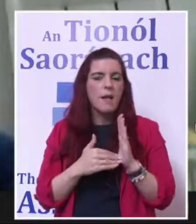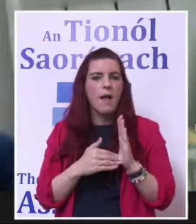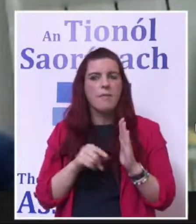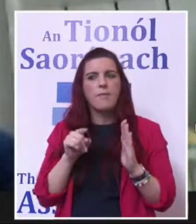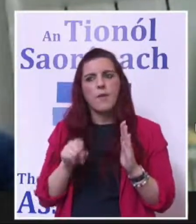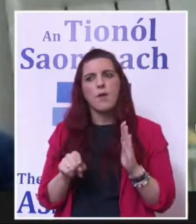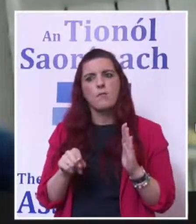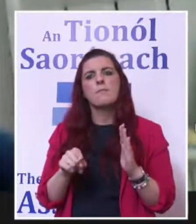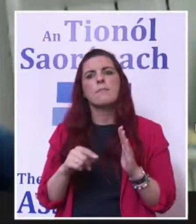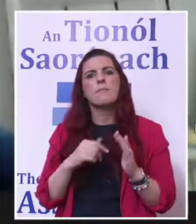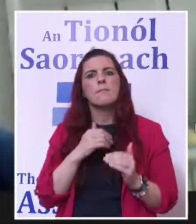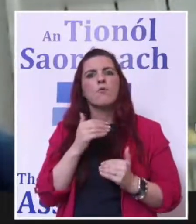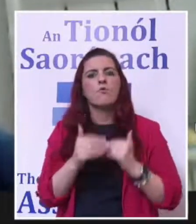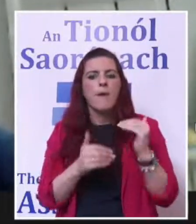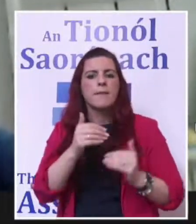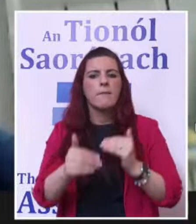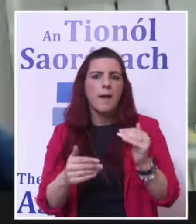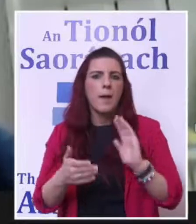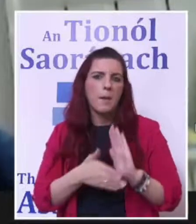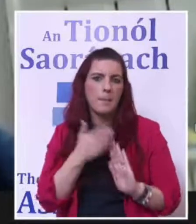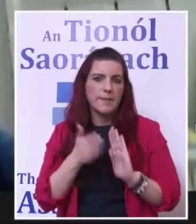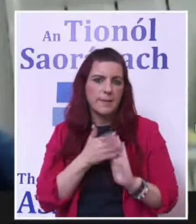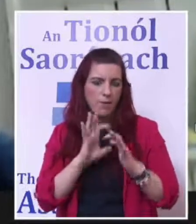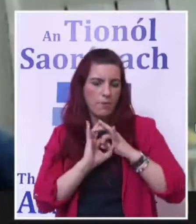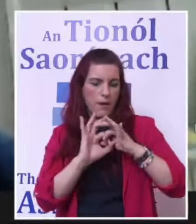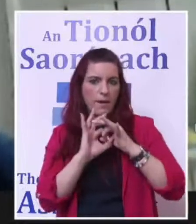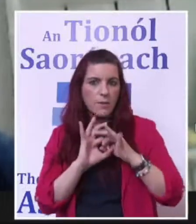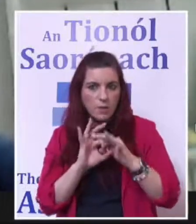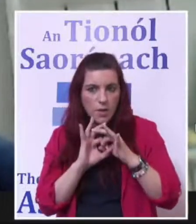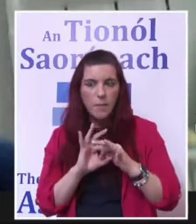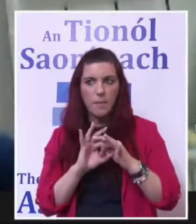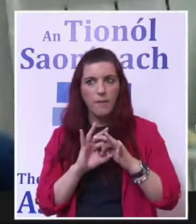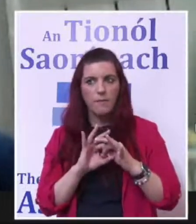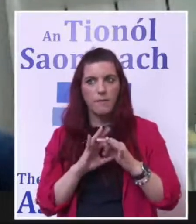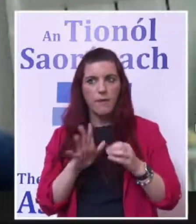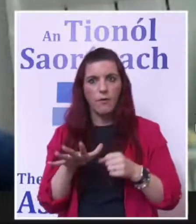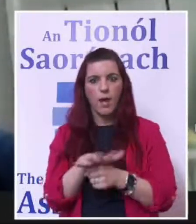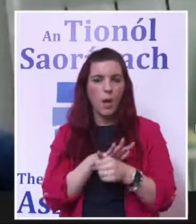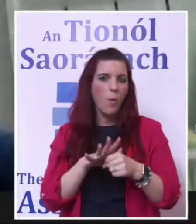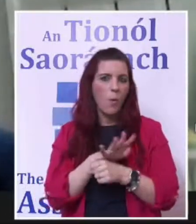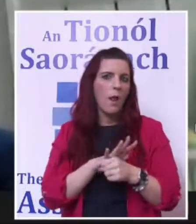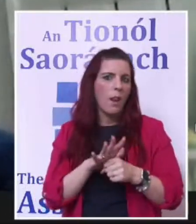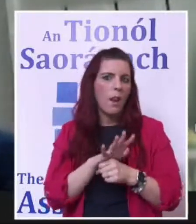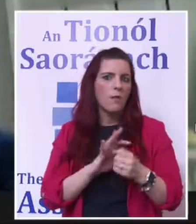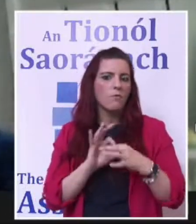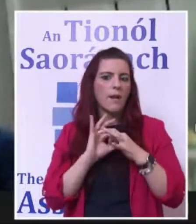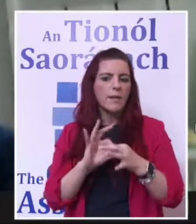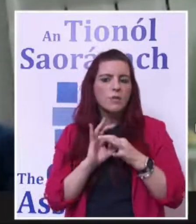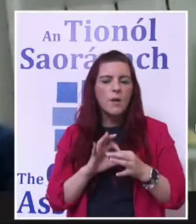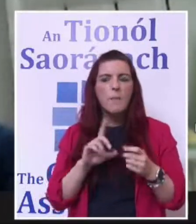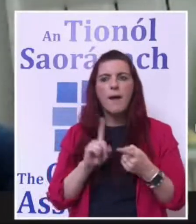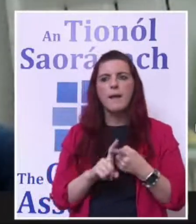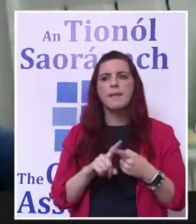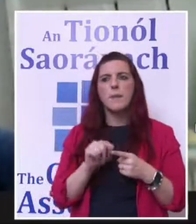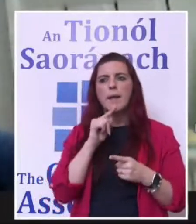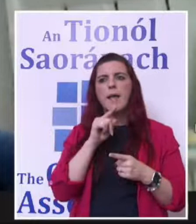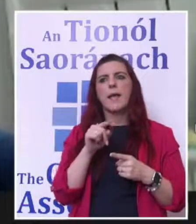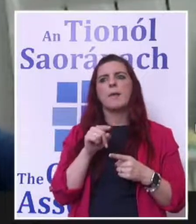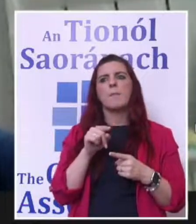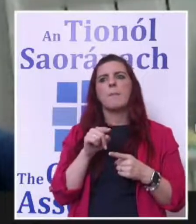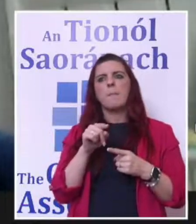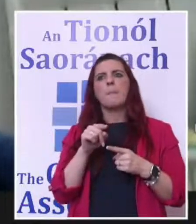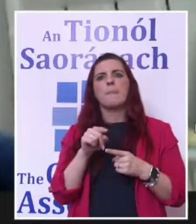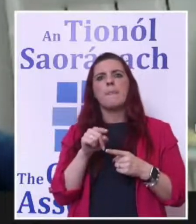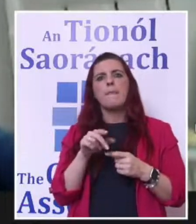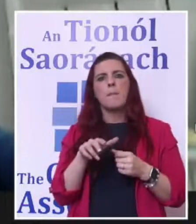are progressively building up a relationship that is very, very locally based and is seeing the migration of services at a very, very